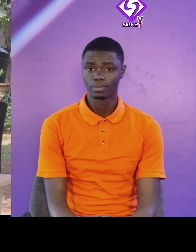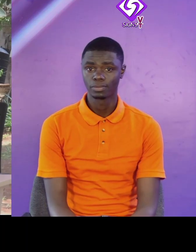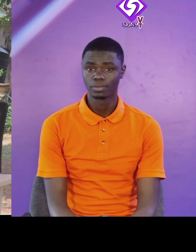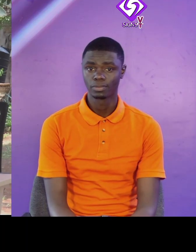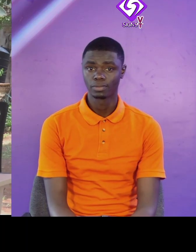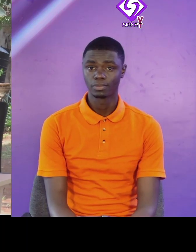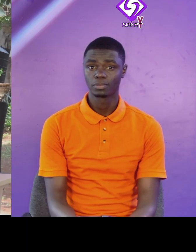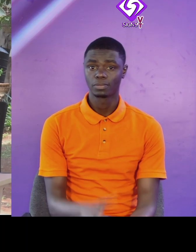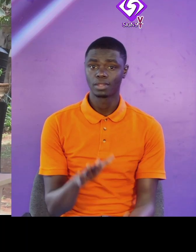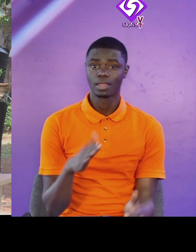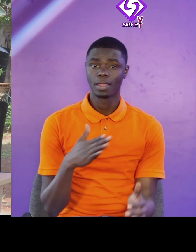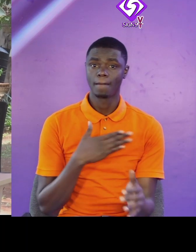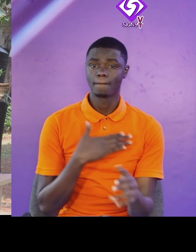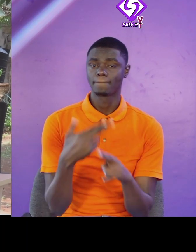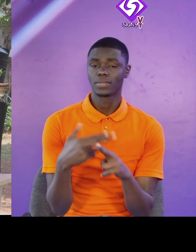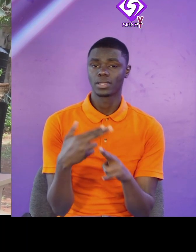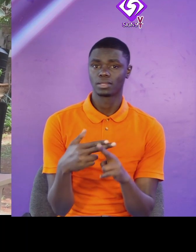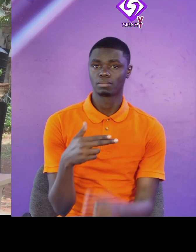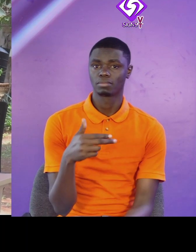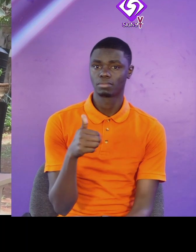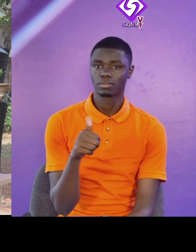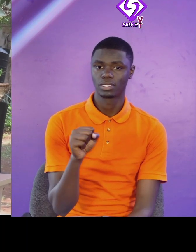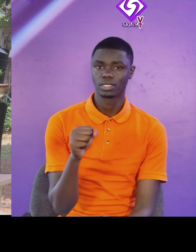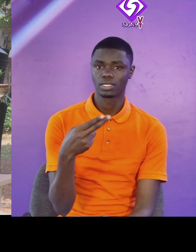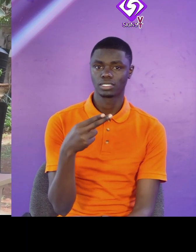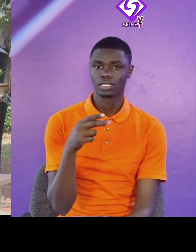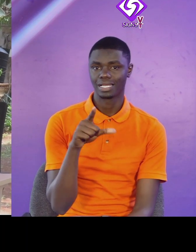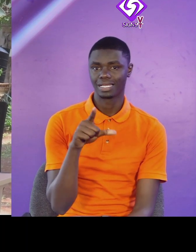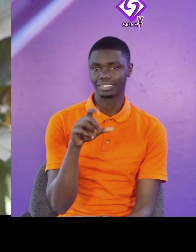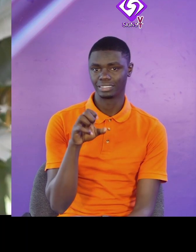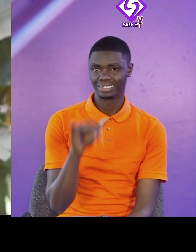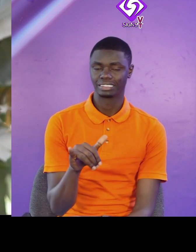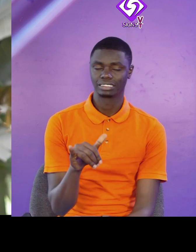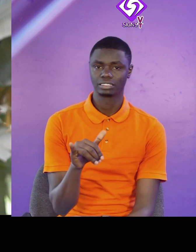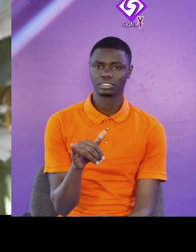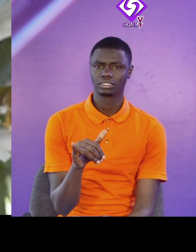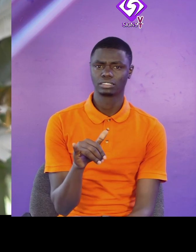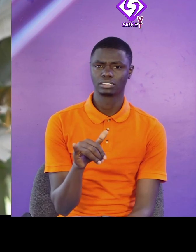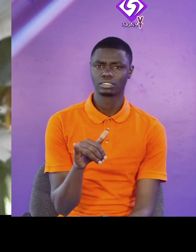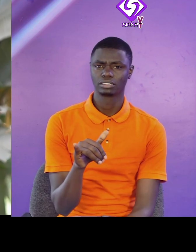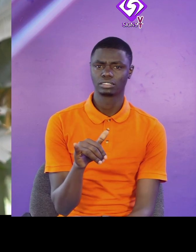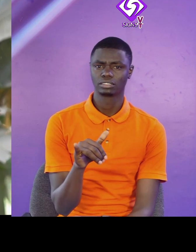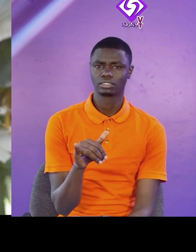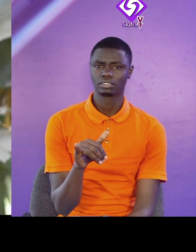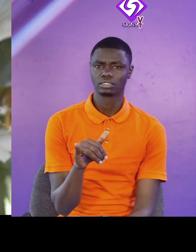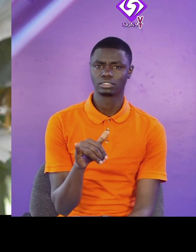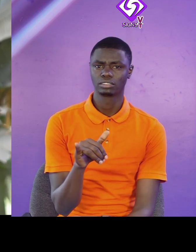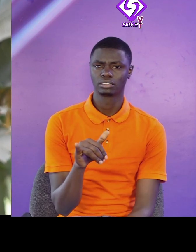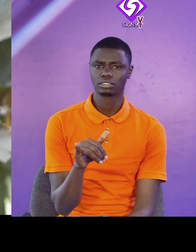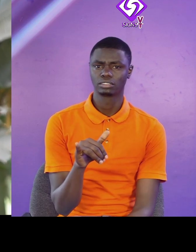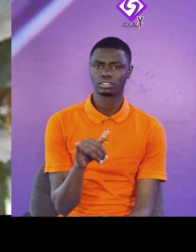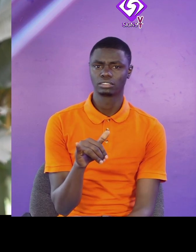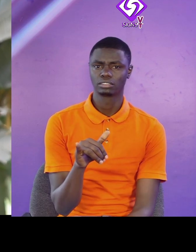My name is Ashley. I'm part of the mental health and